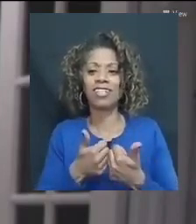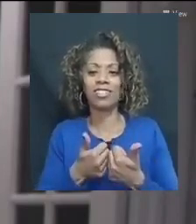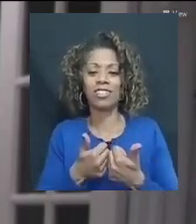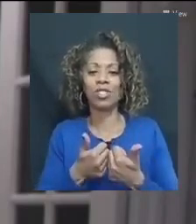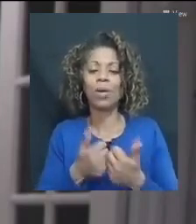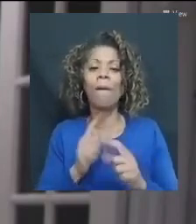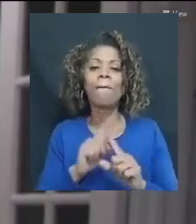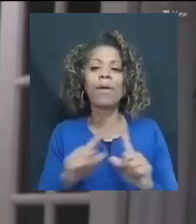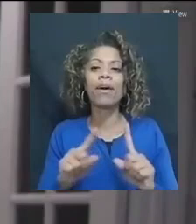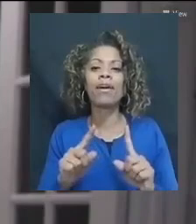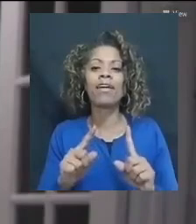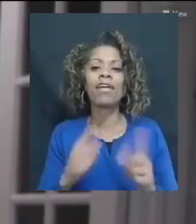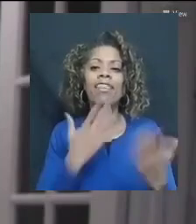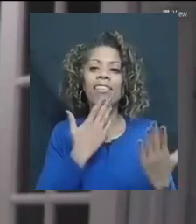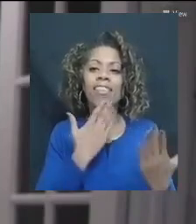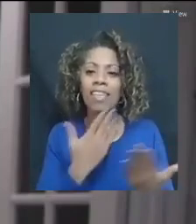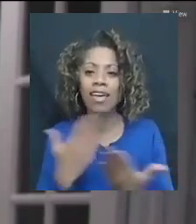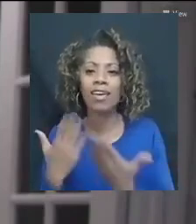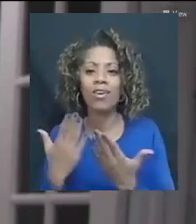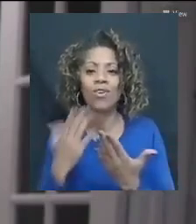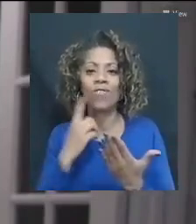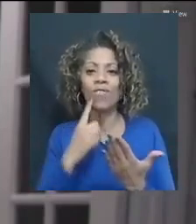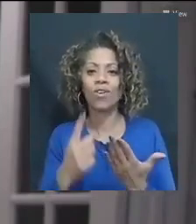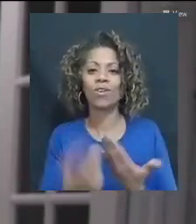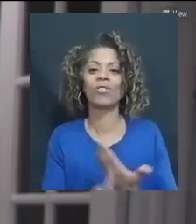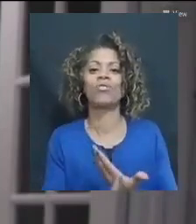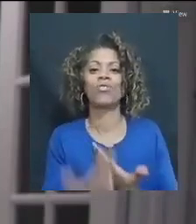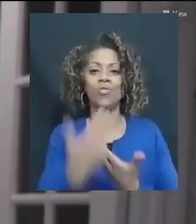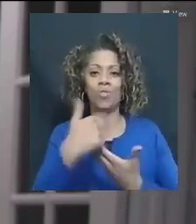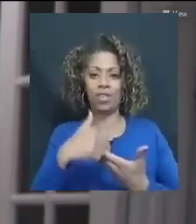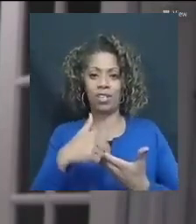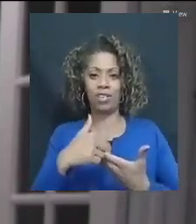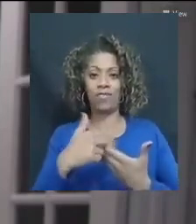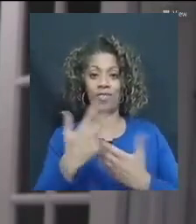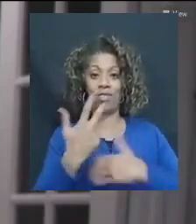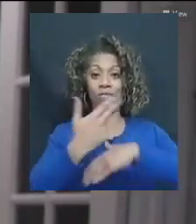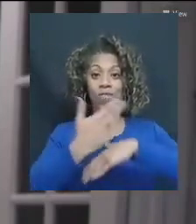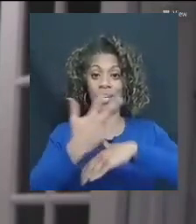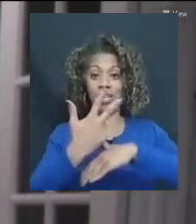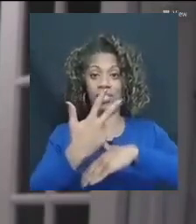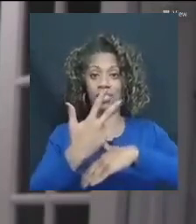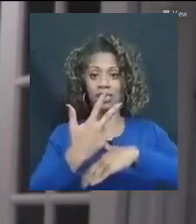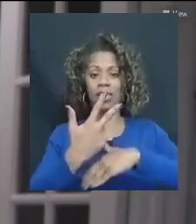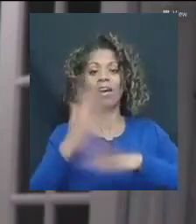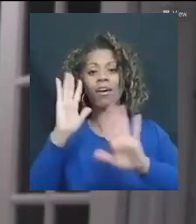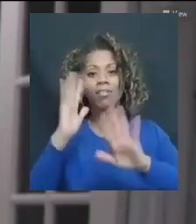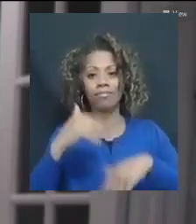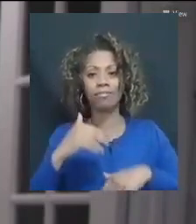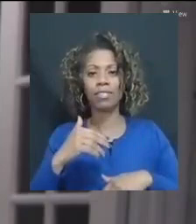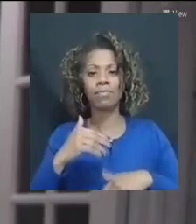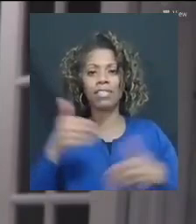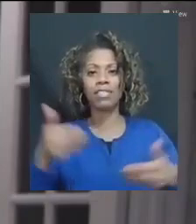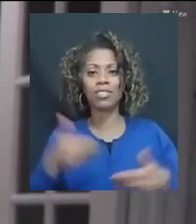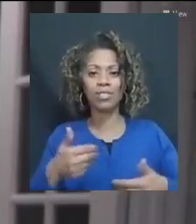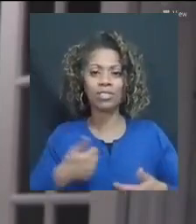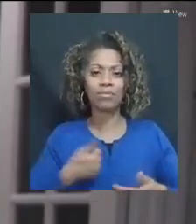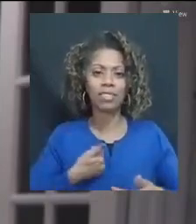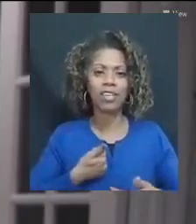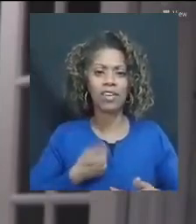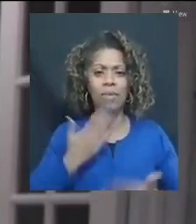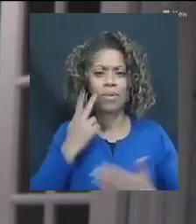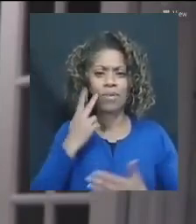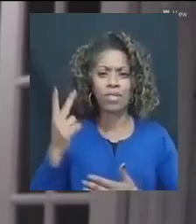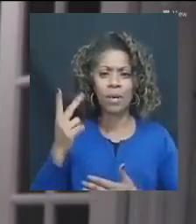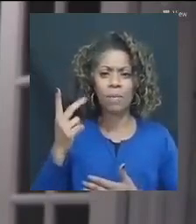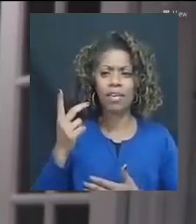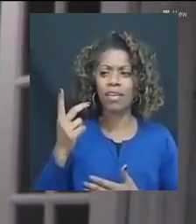us right now, and hopefully you'll be able to be with us over the next couple of days. My job, by the way, I'm Sean. I should probably introduce myself. Maybe you saw me in the video